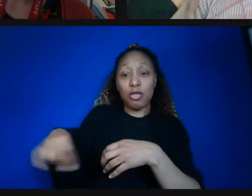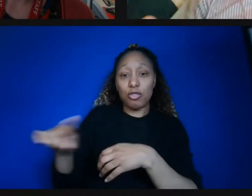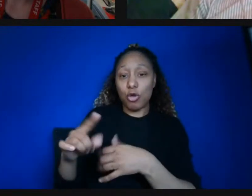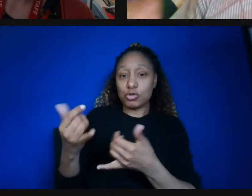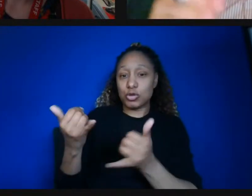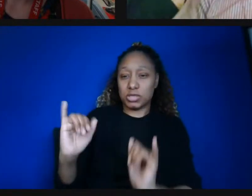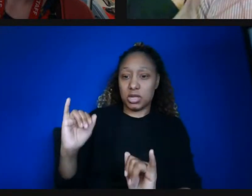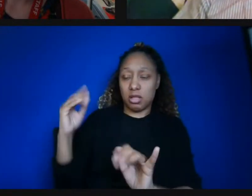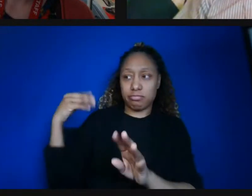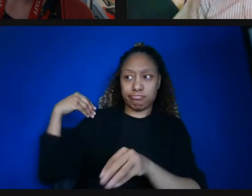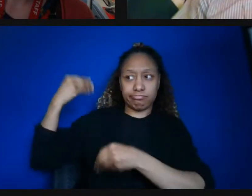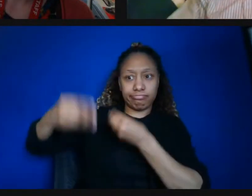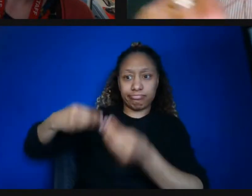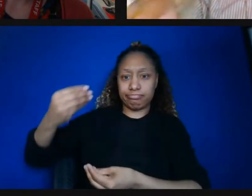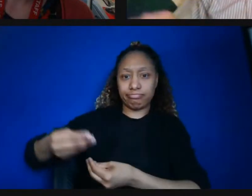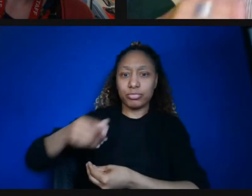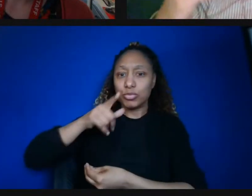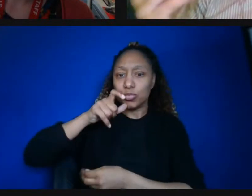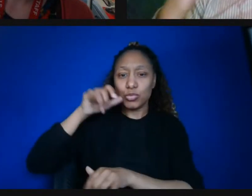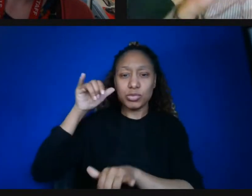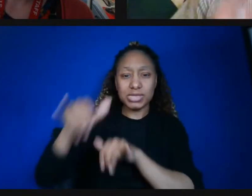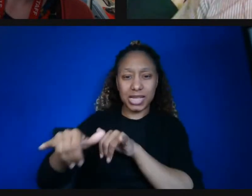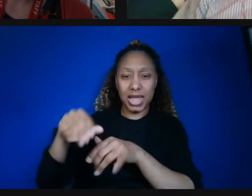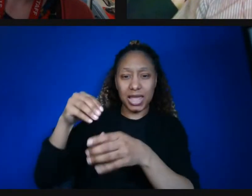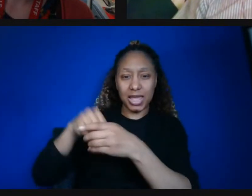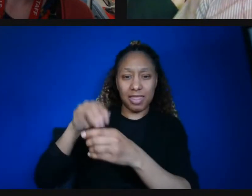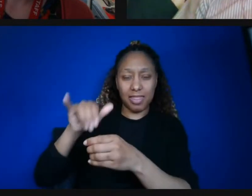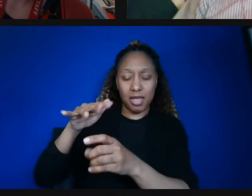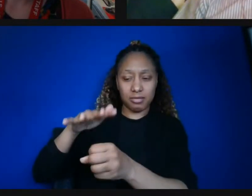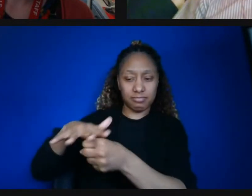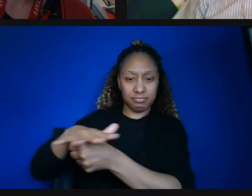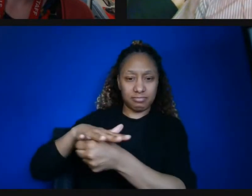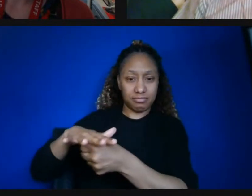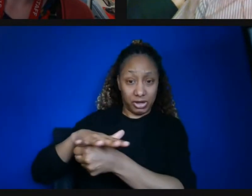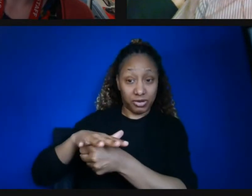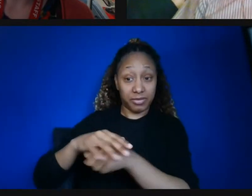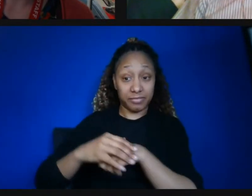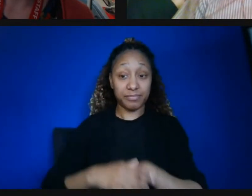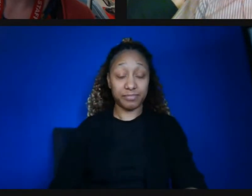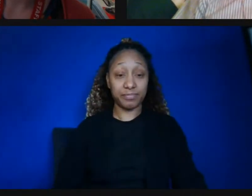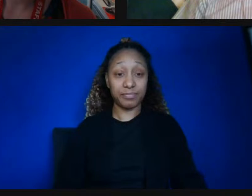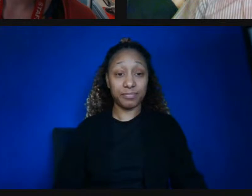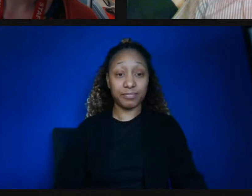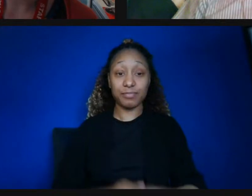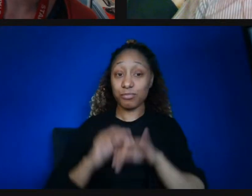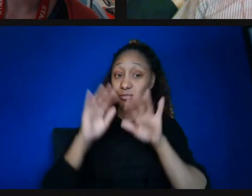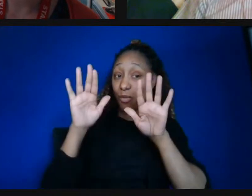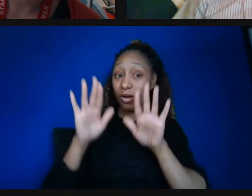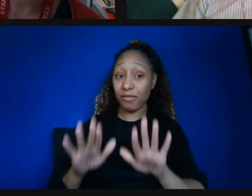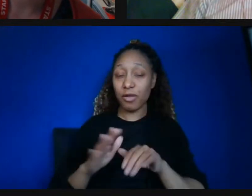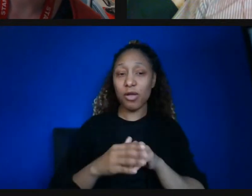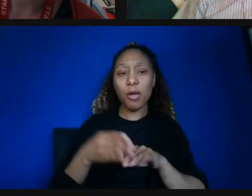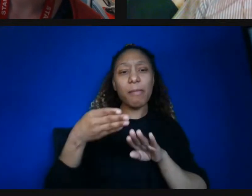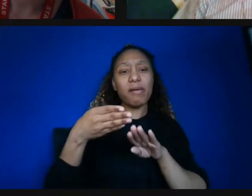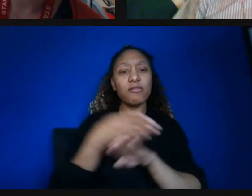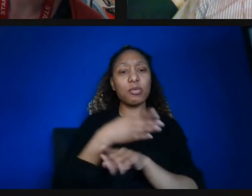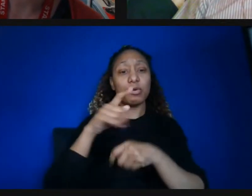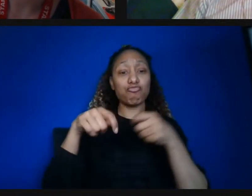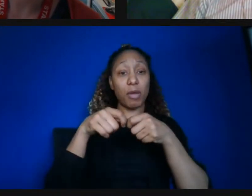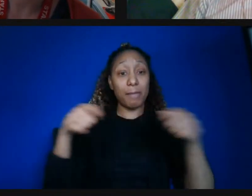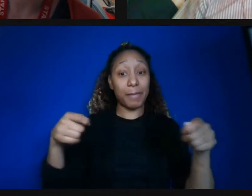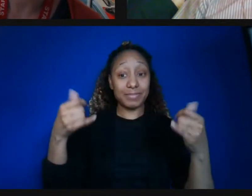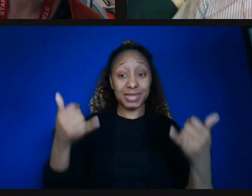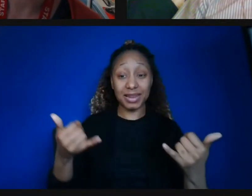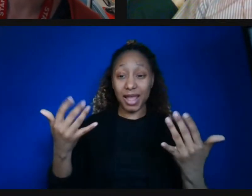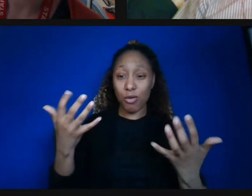of those populations who stayed within that geographical region. Wonderful. And before we close today, I just wanted to